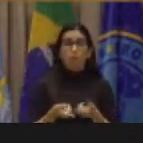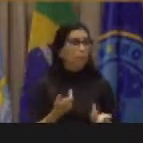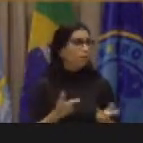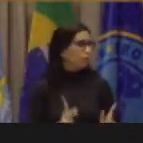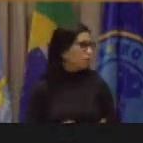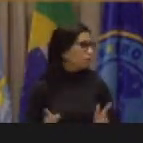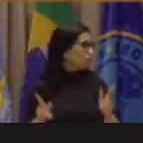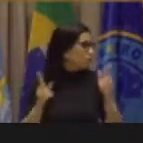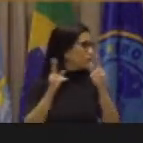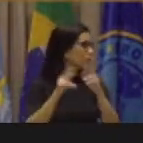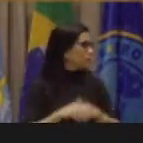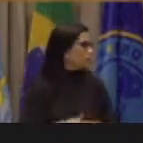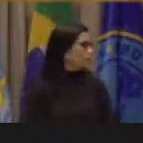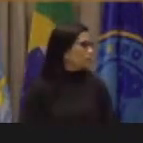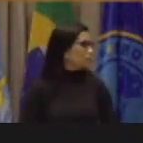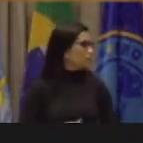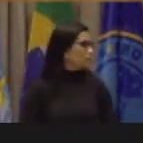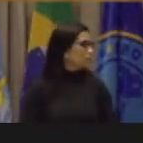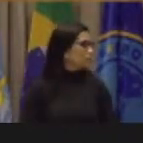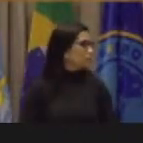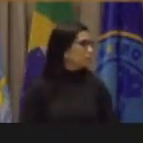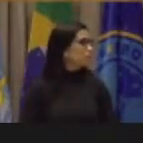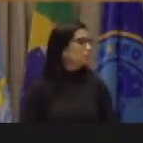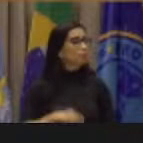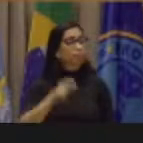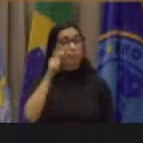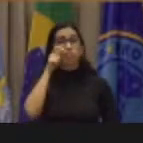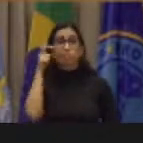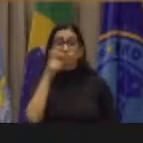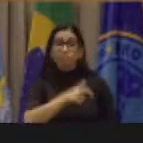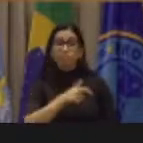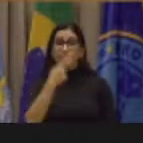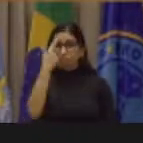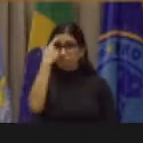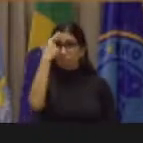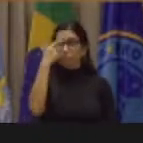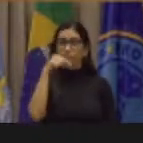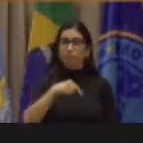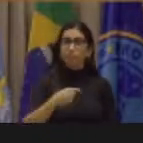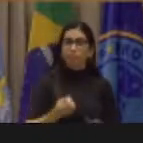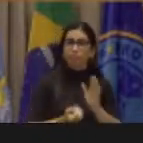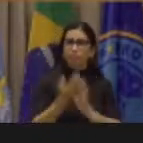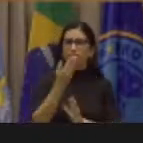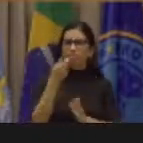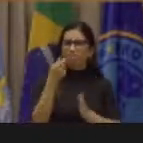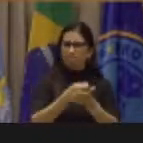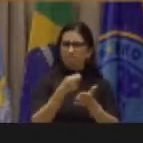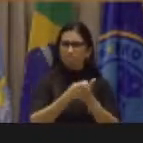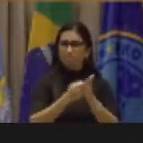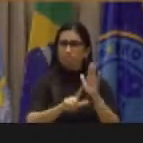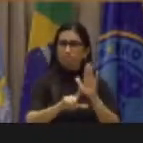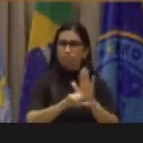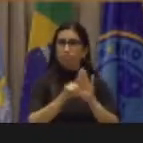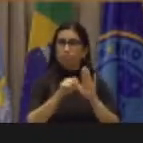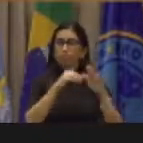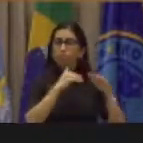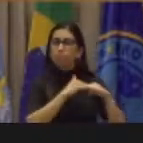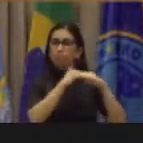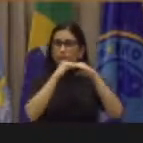very similar. So I thought it was very interesting to create